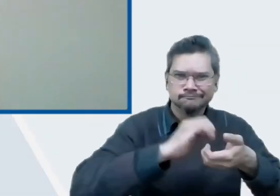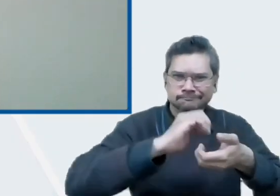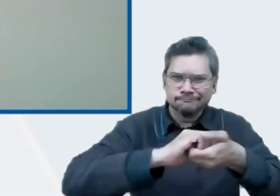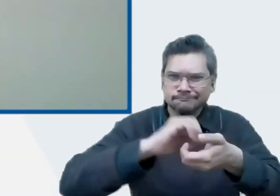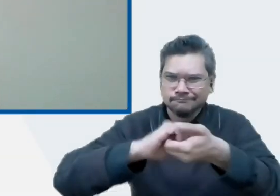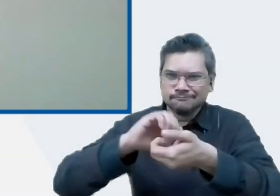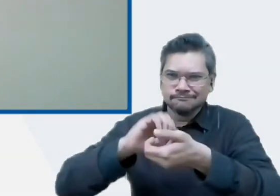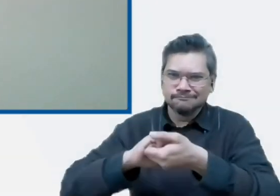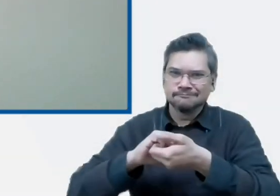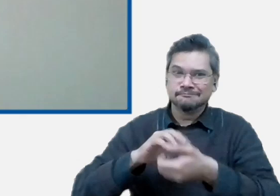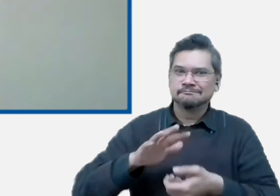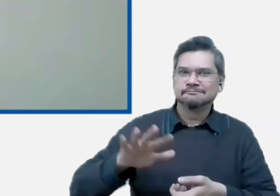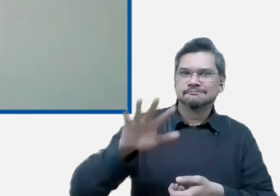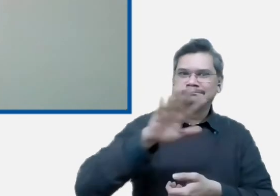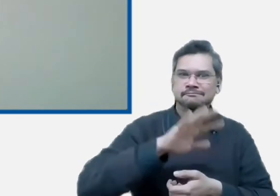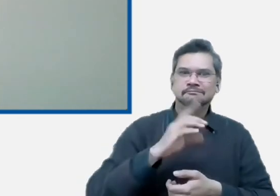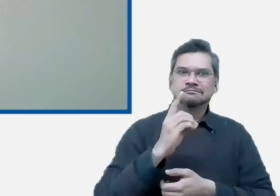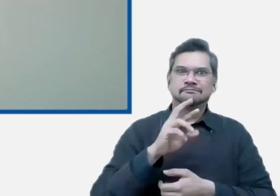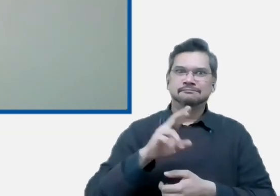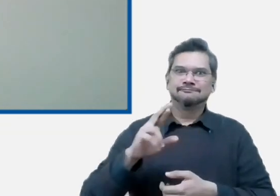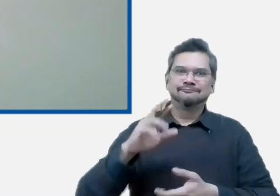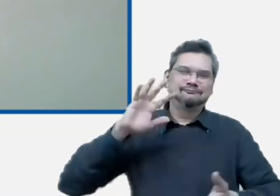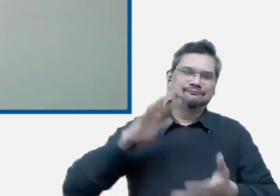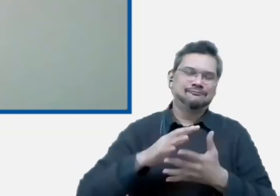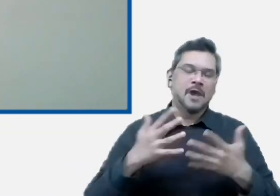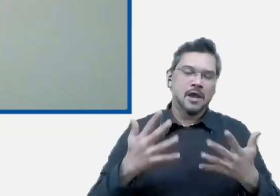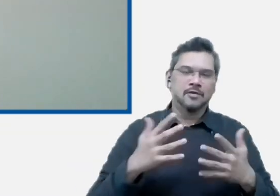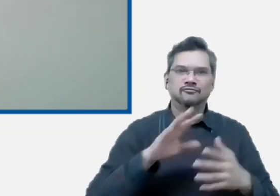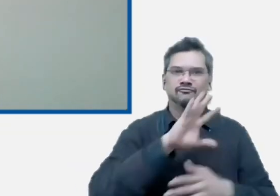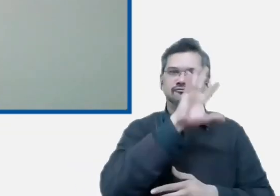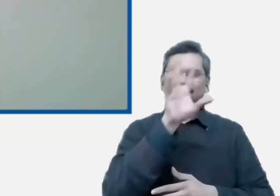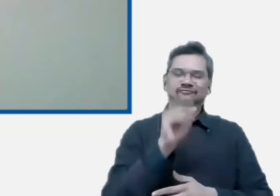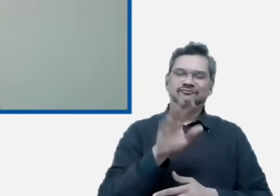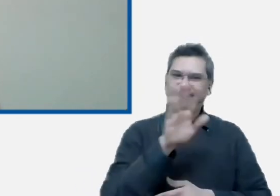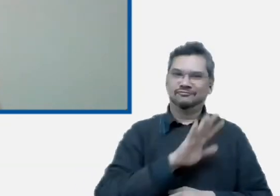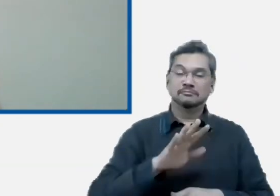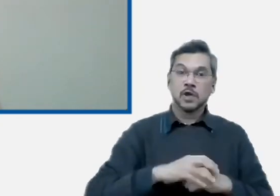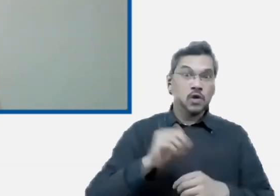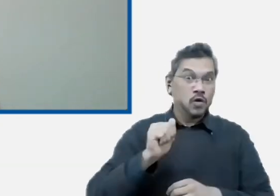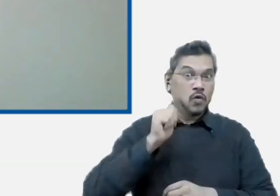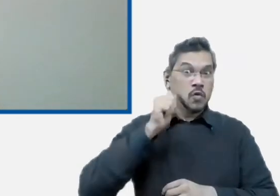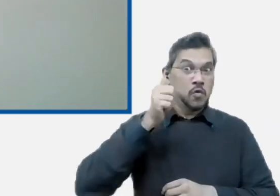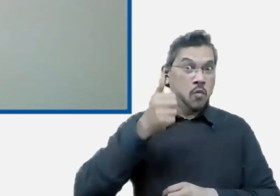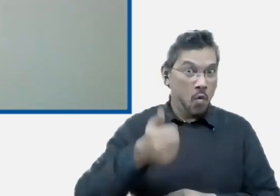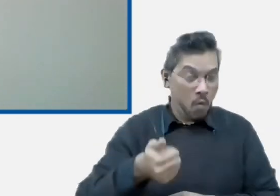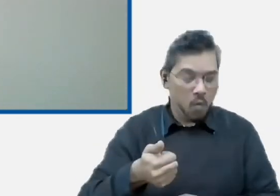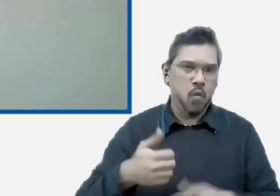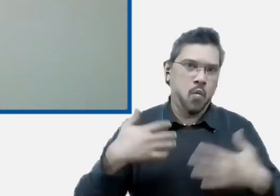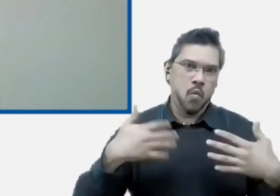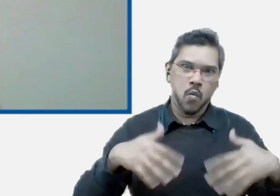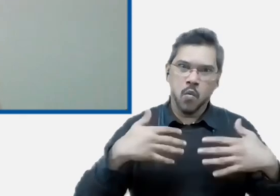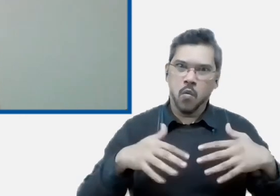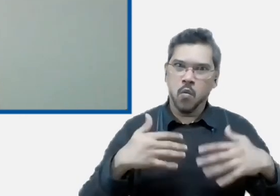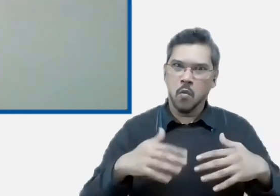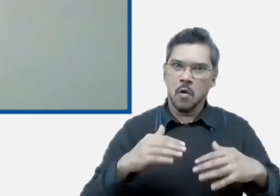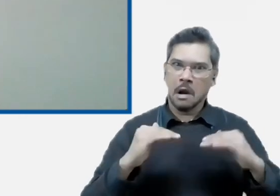the high-level ministerial session, which will bring together ministers for disaster risk reduction